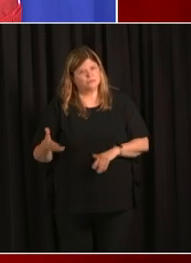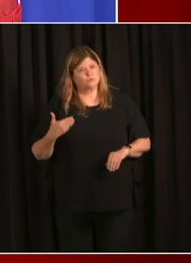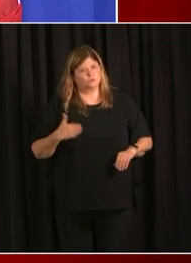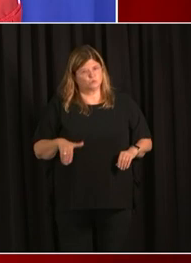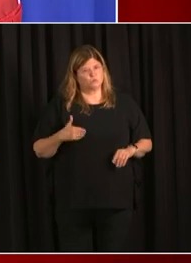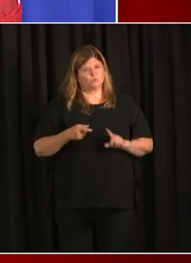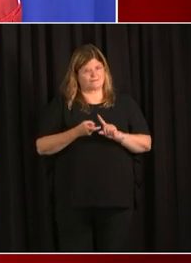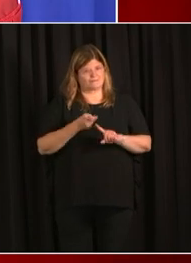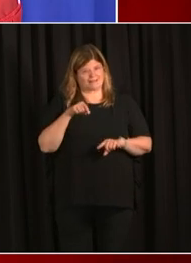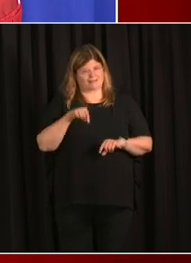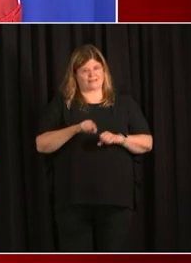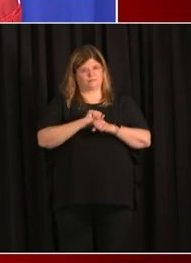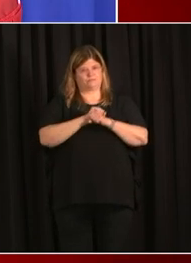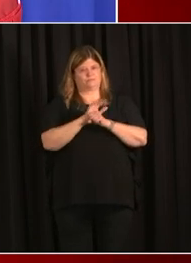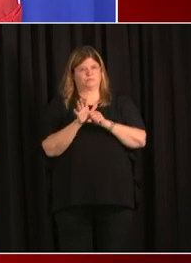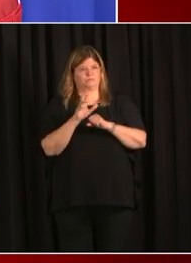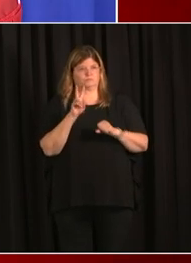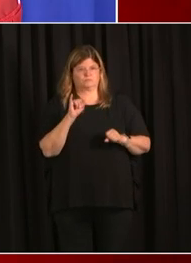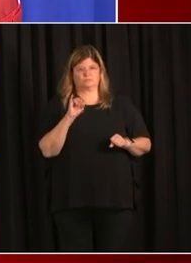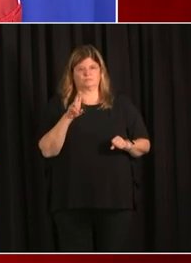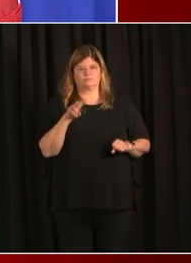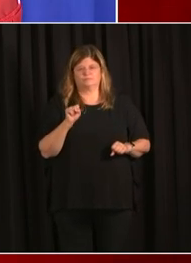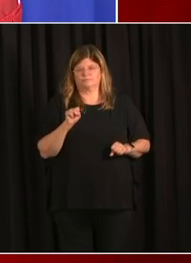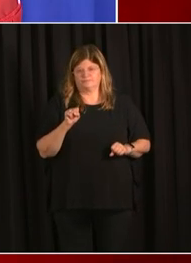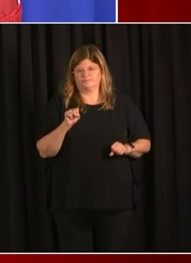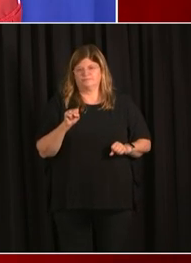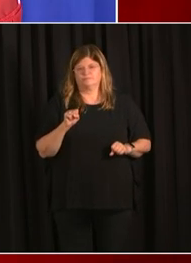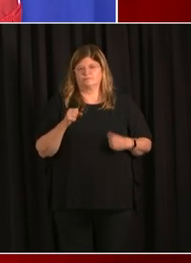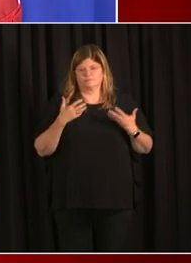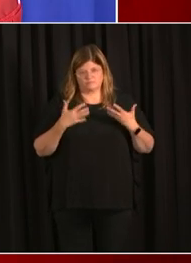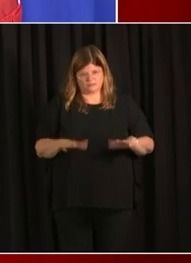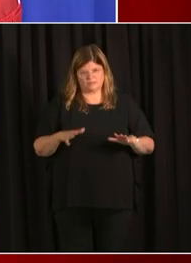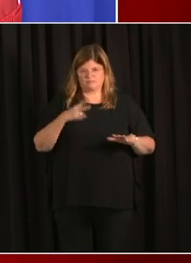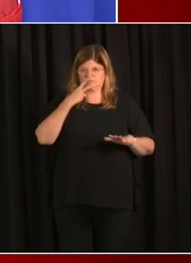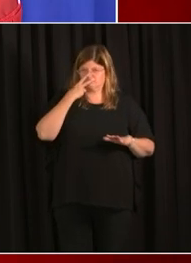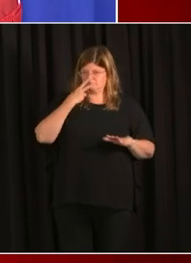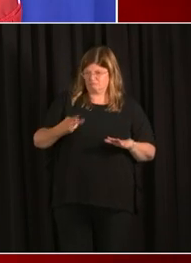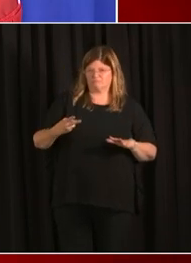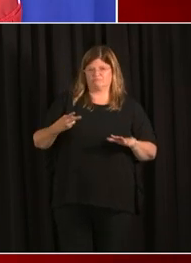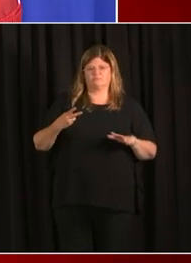from this virus. We've seen how it attacks